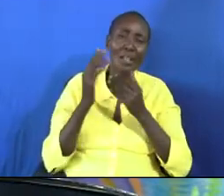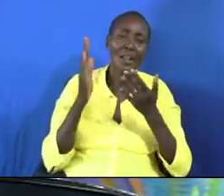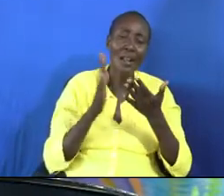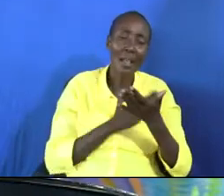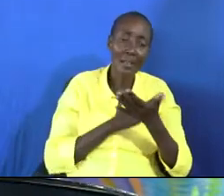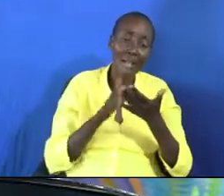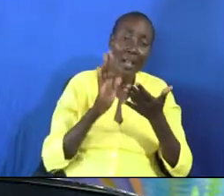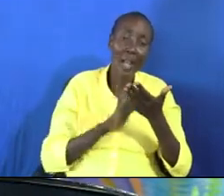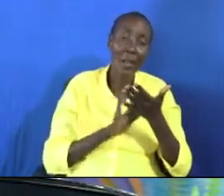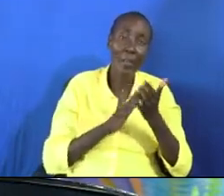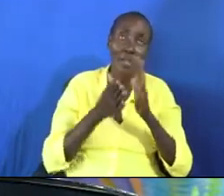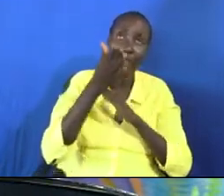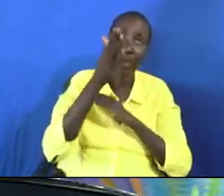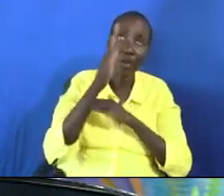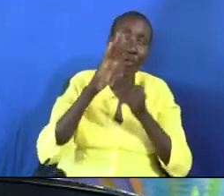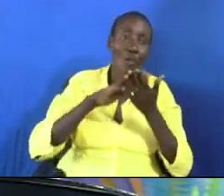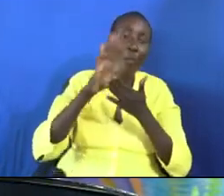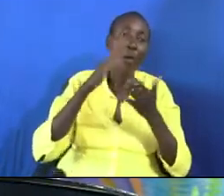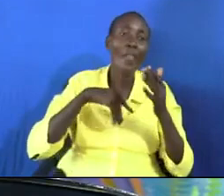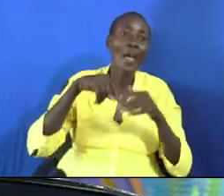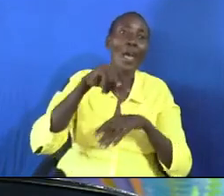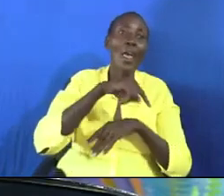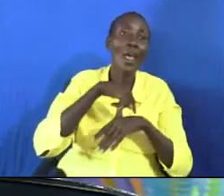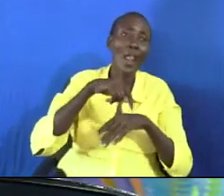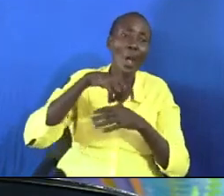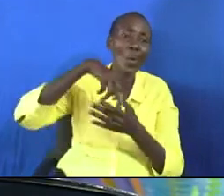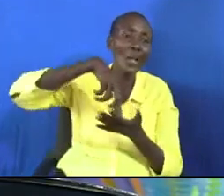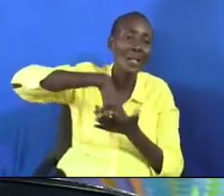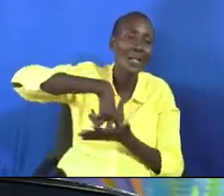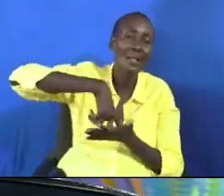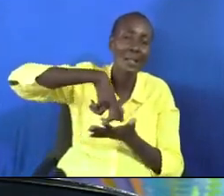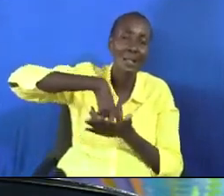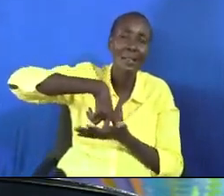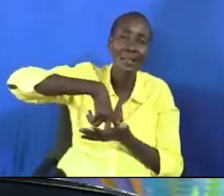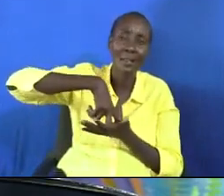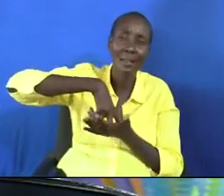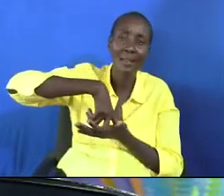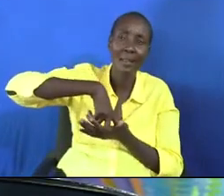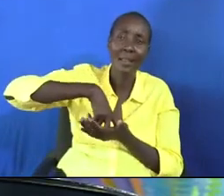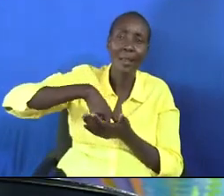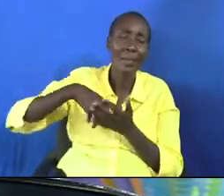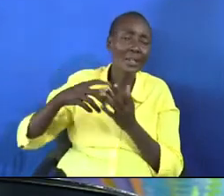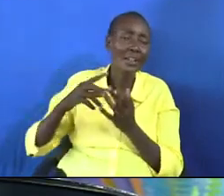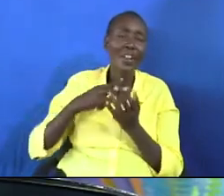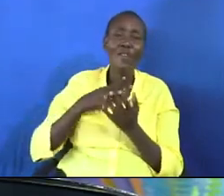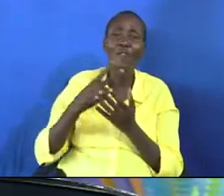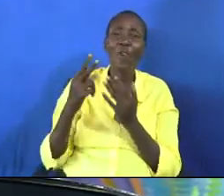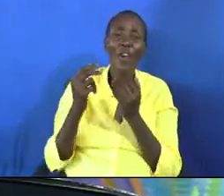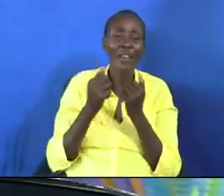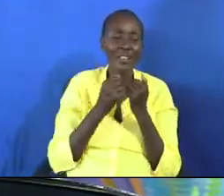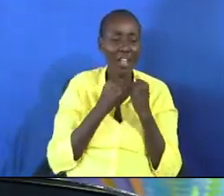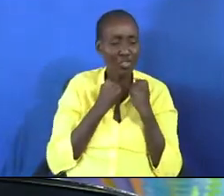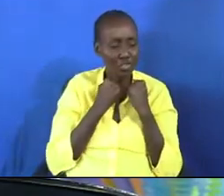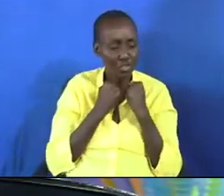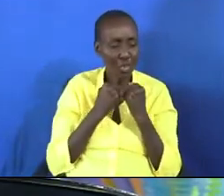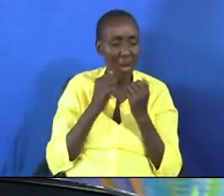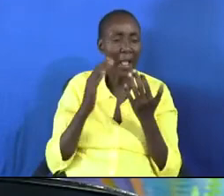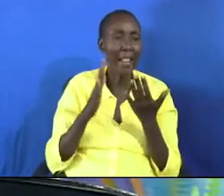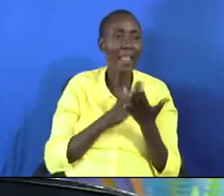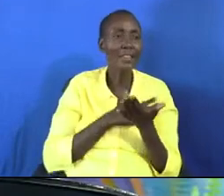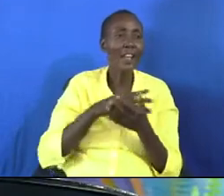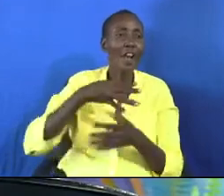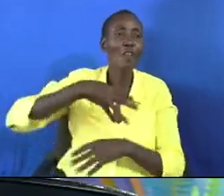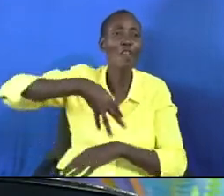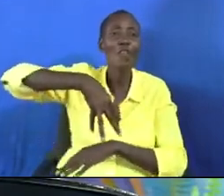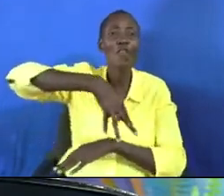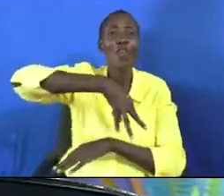he's praising God for more than an hour on his knees. And the voice is so strong. And they sang for